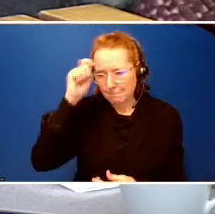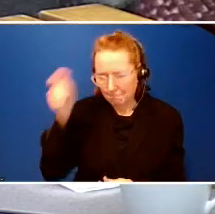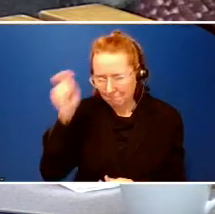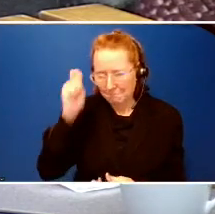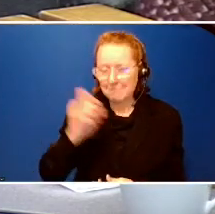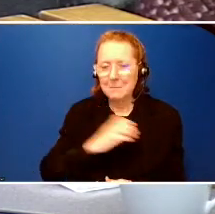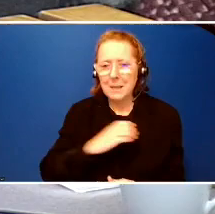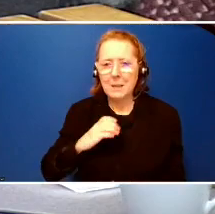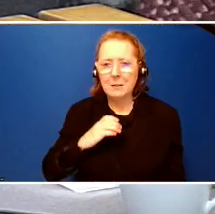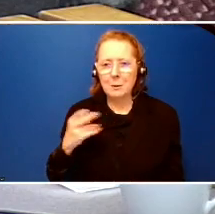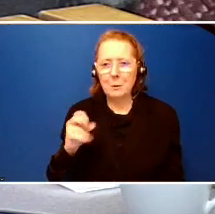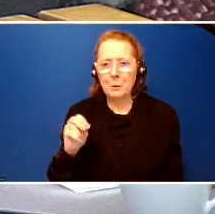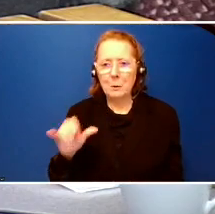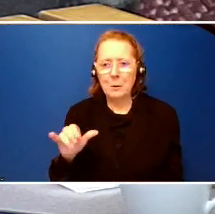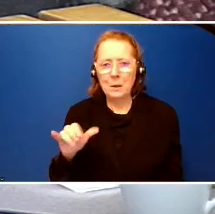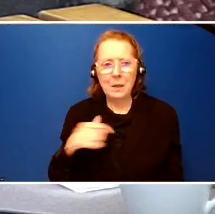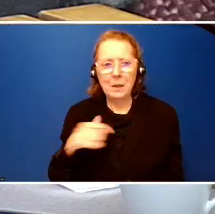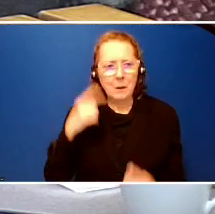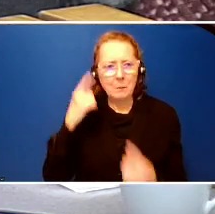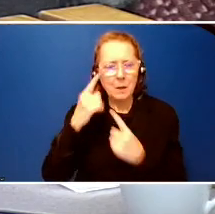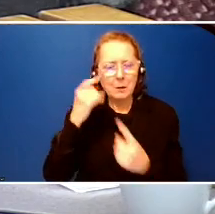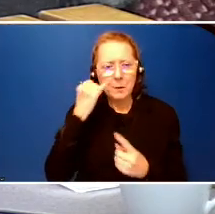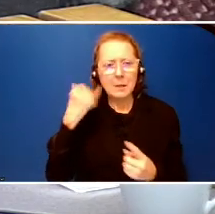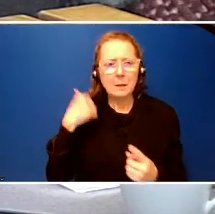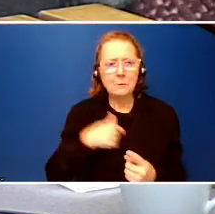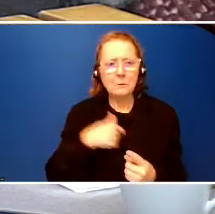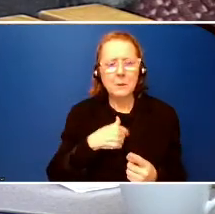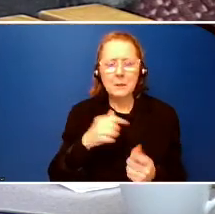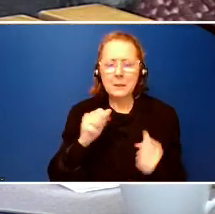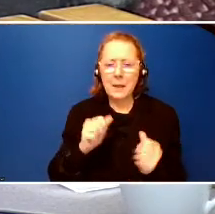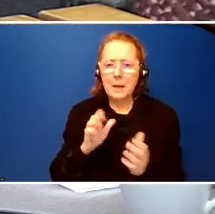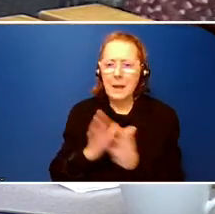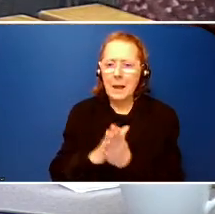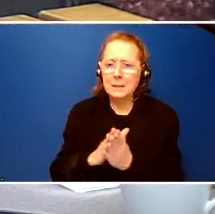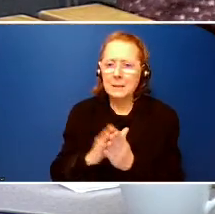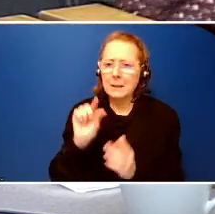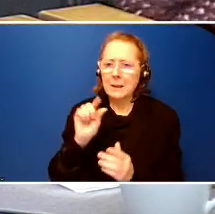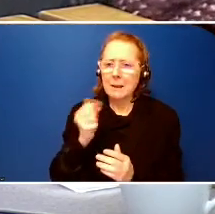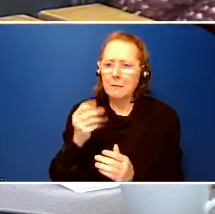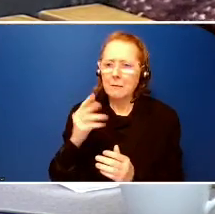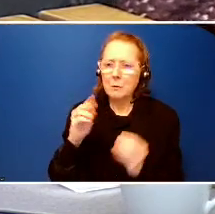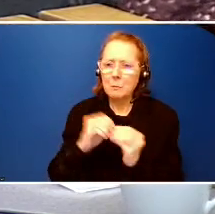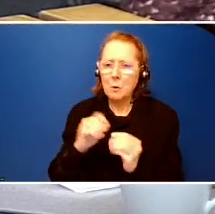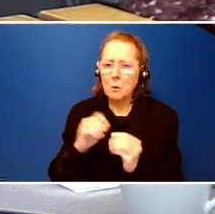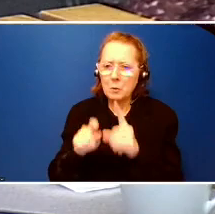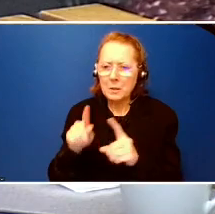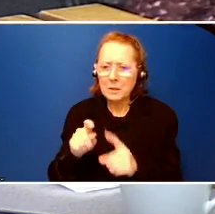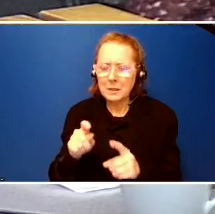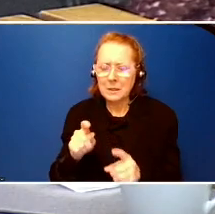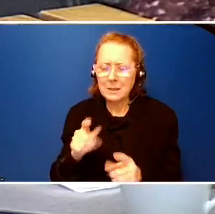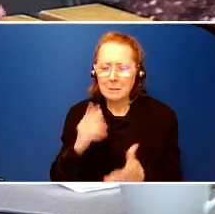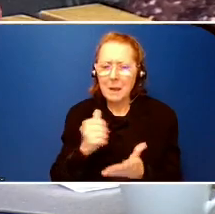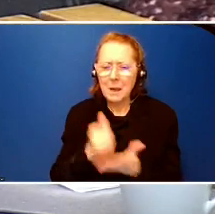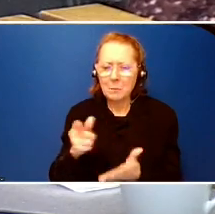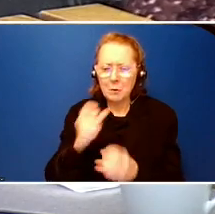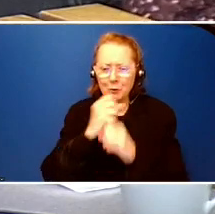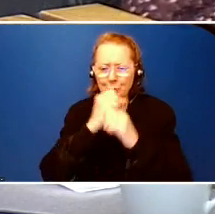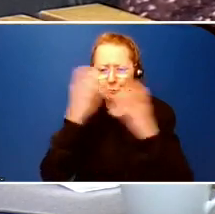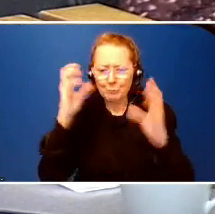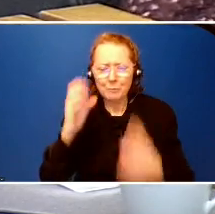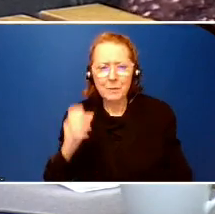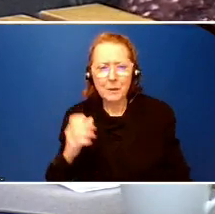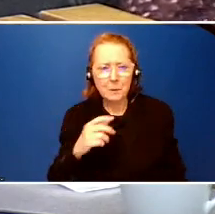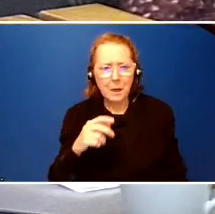Hoy. I'm wondering if maybe a couple more questions might assist with your comfort level with the motion. So when I look at the